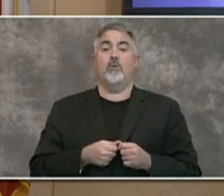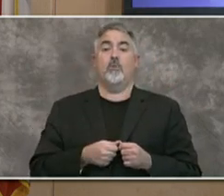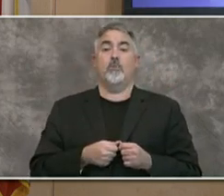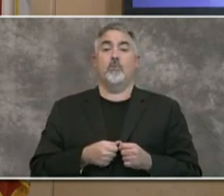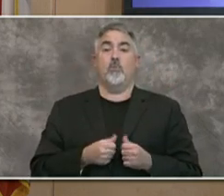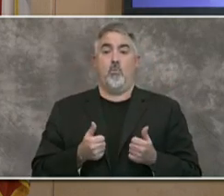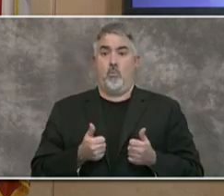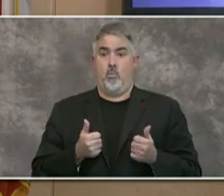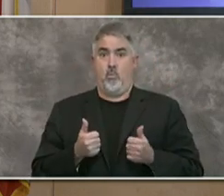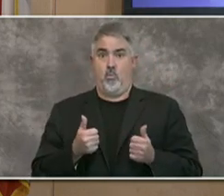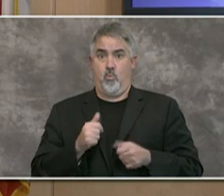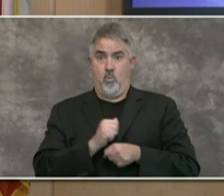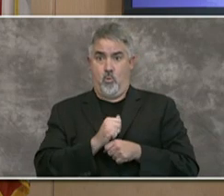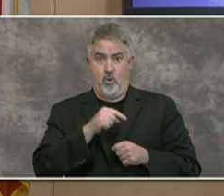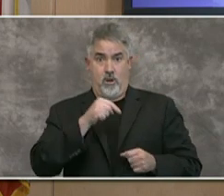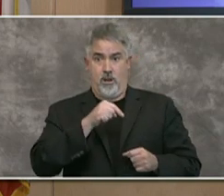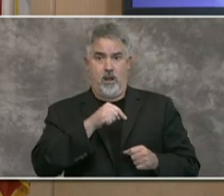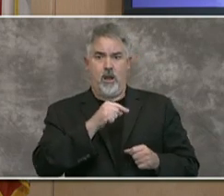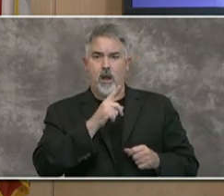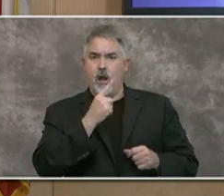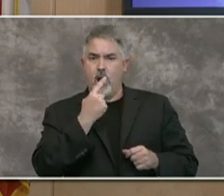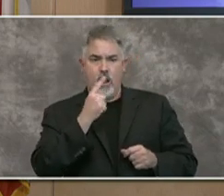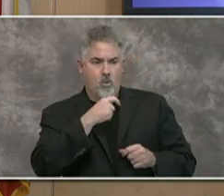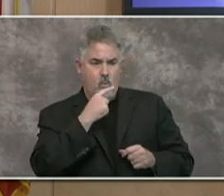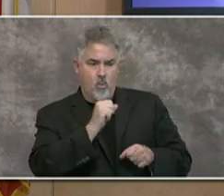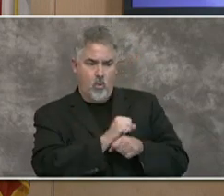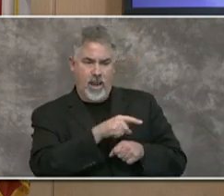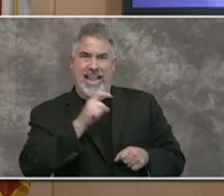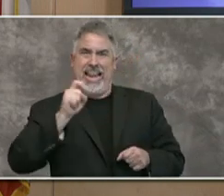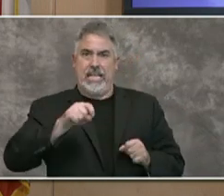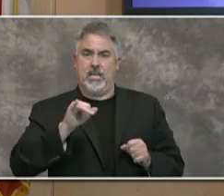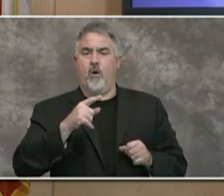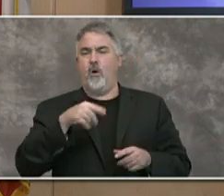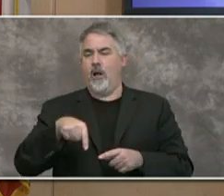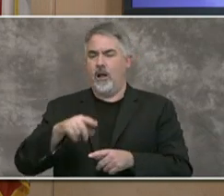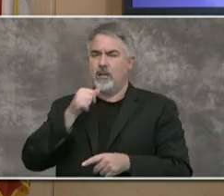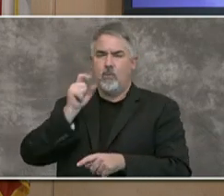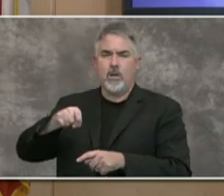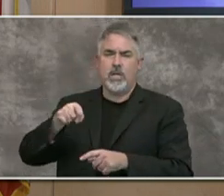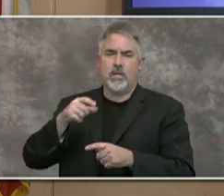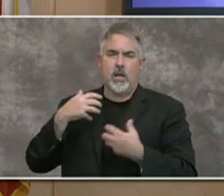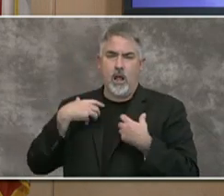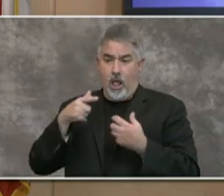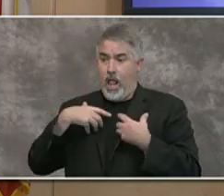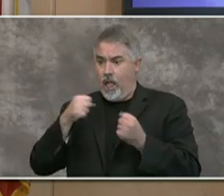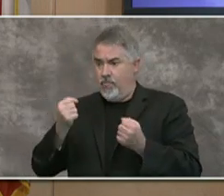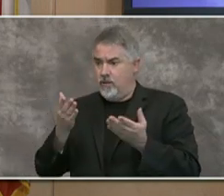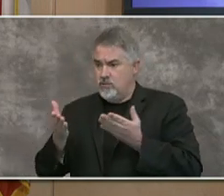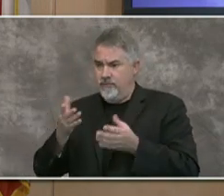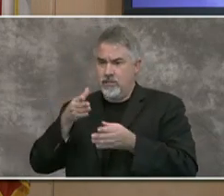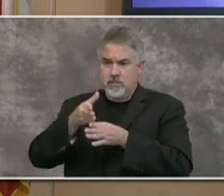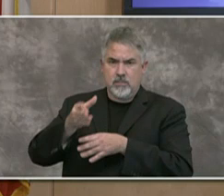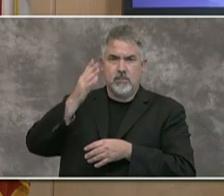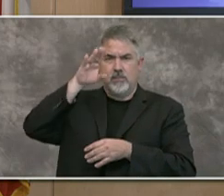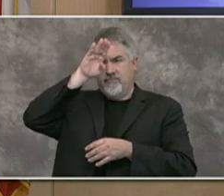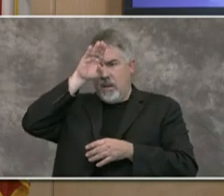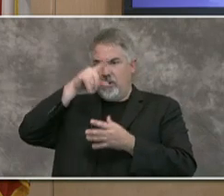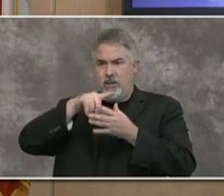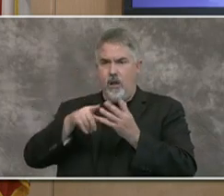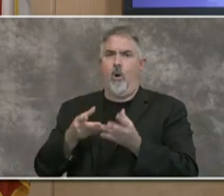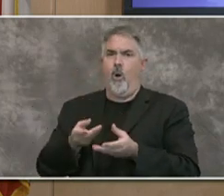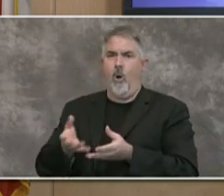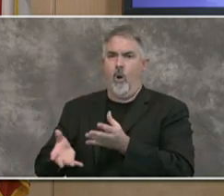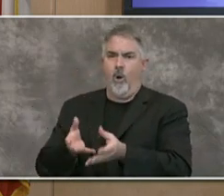of protection. So a healthcare worker, for example, who's involved with a aerosol